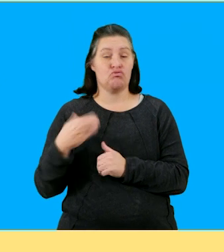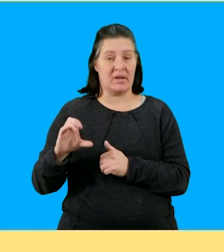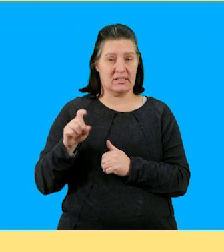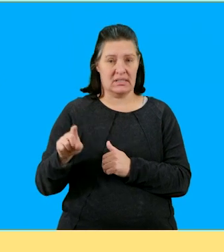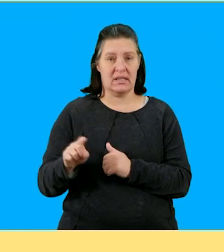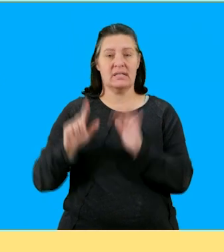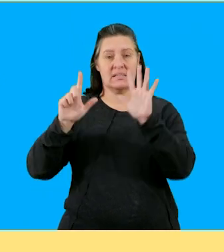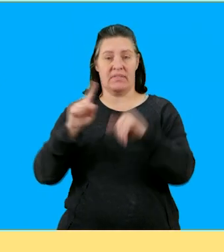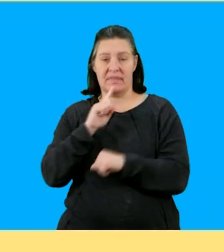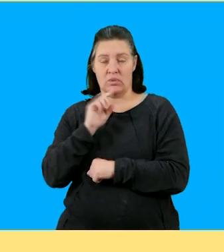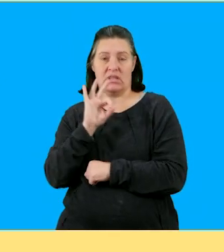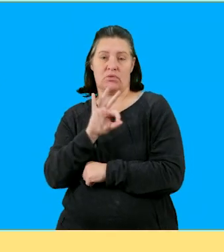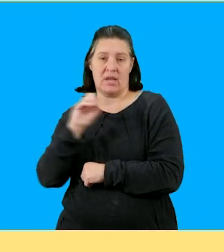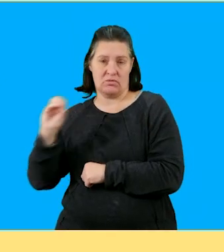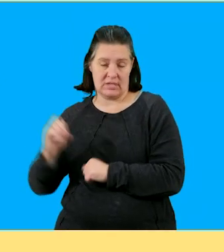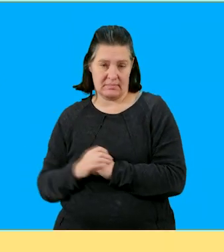it with